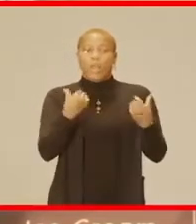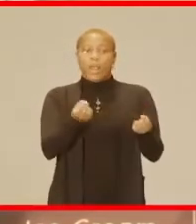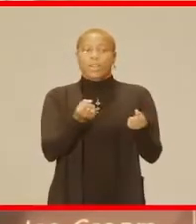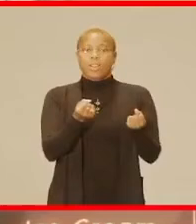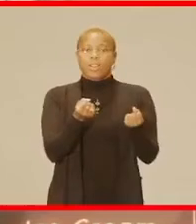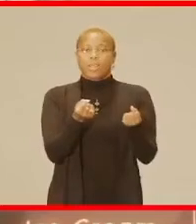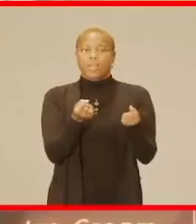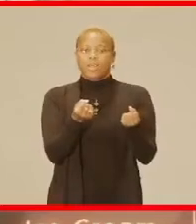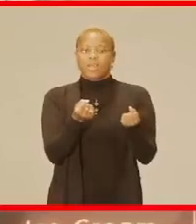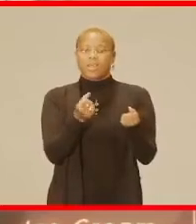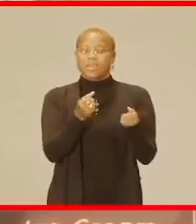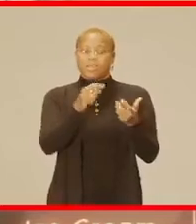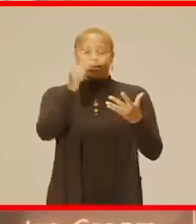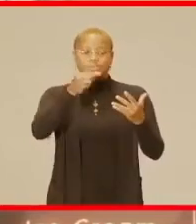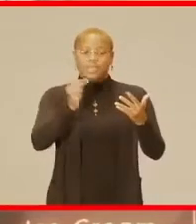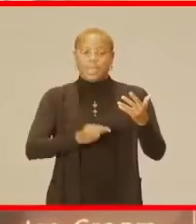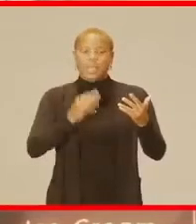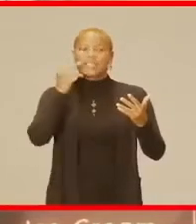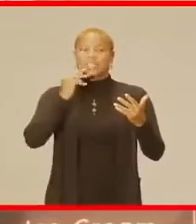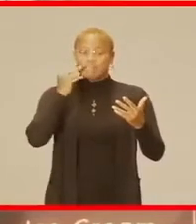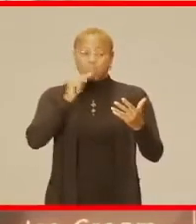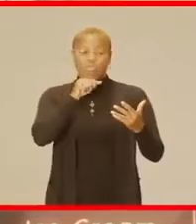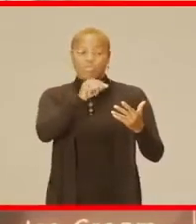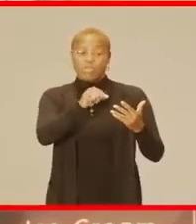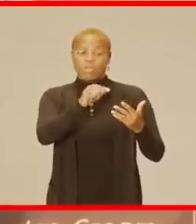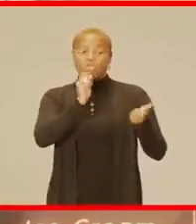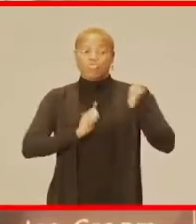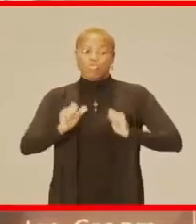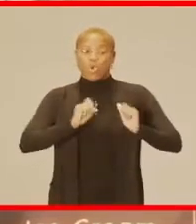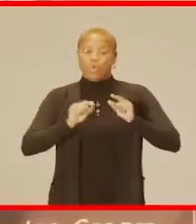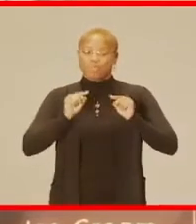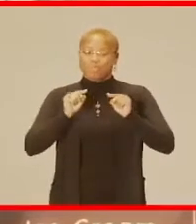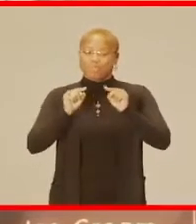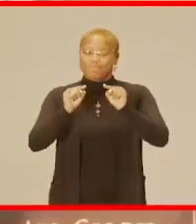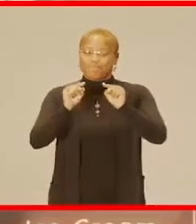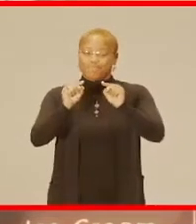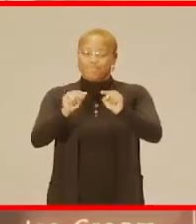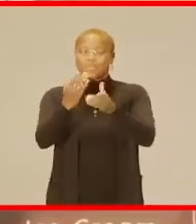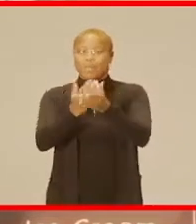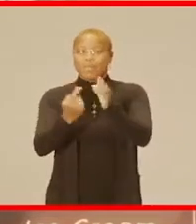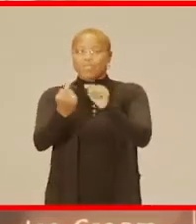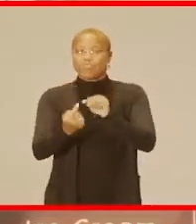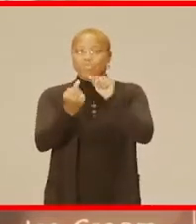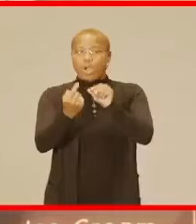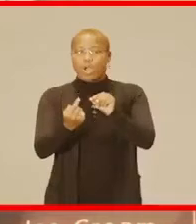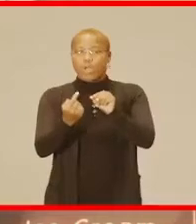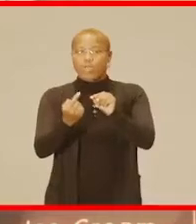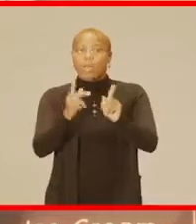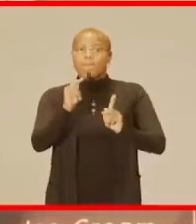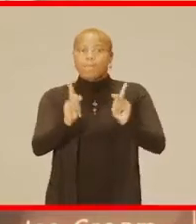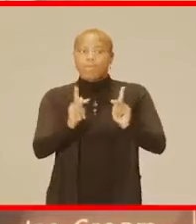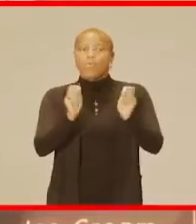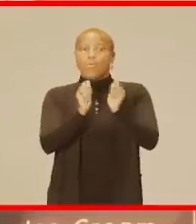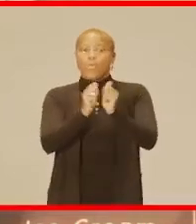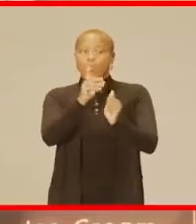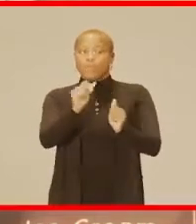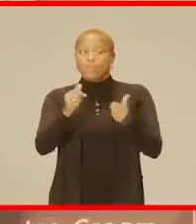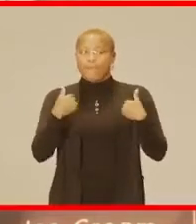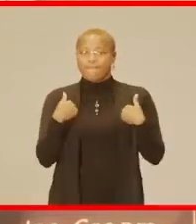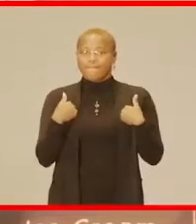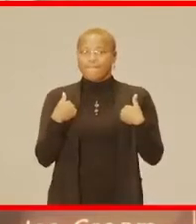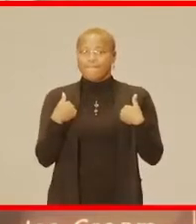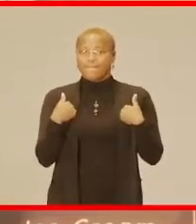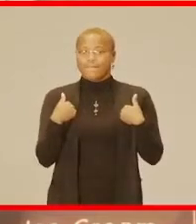And those experiences in that show can parallel some of the struggles that people with disabilities have when